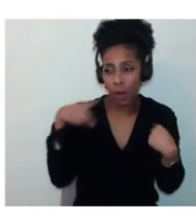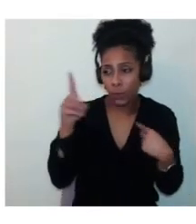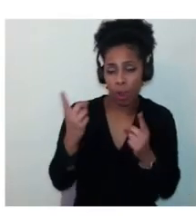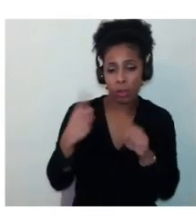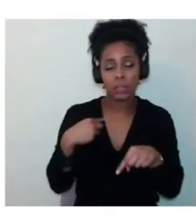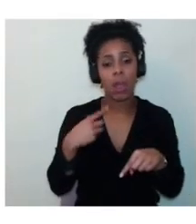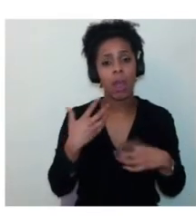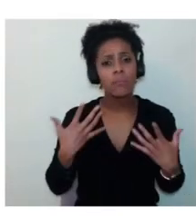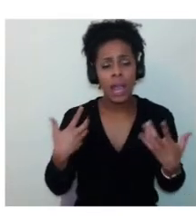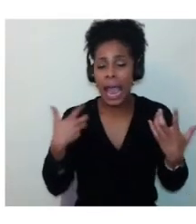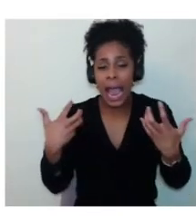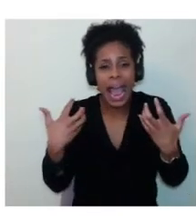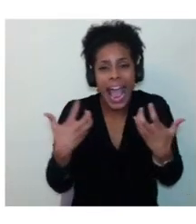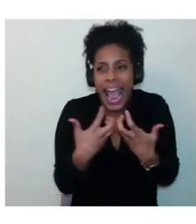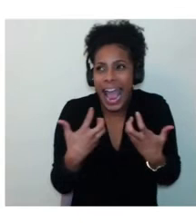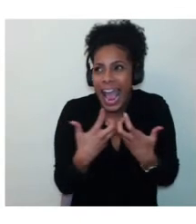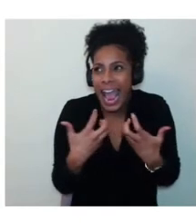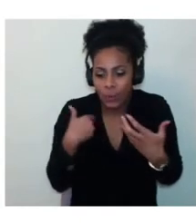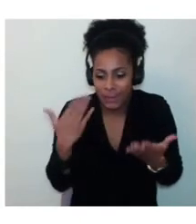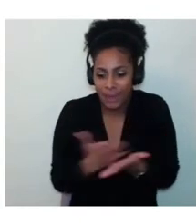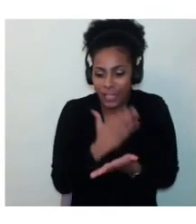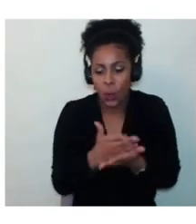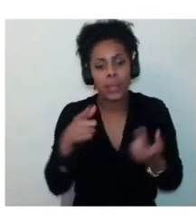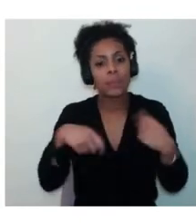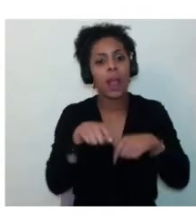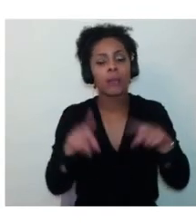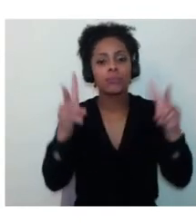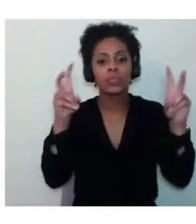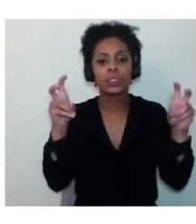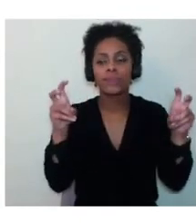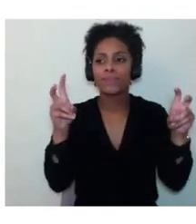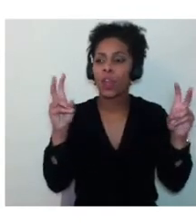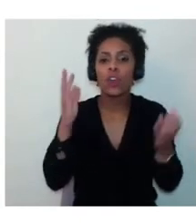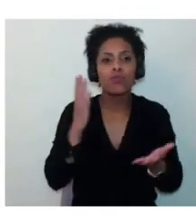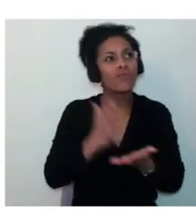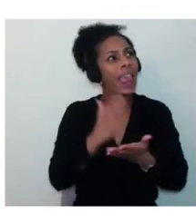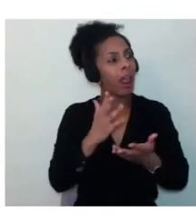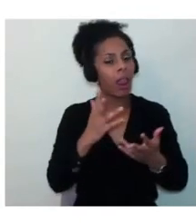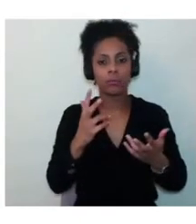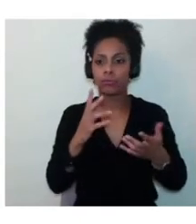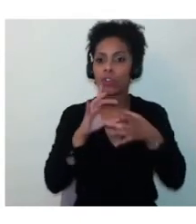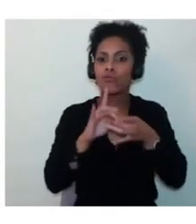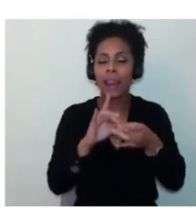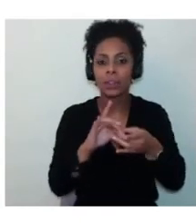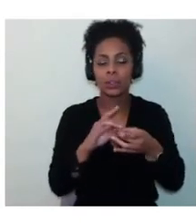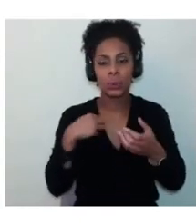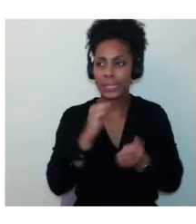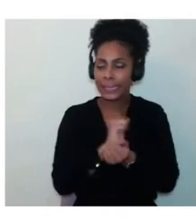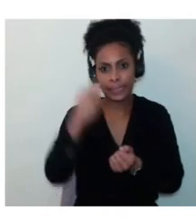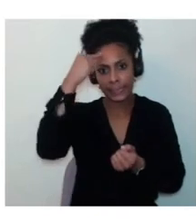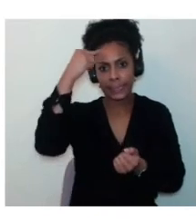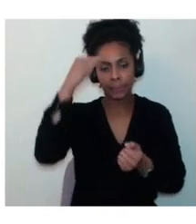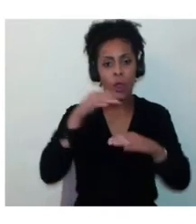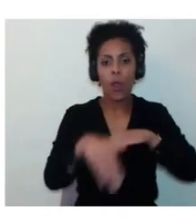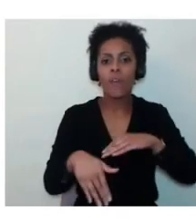keep this real and relevant and make sure that the disability inclusion doesn't sort of slip